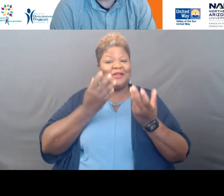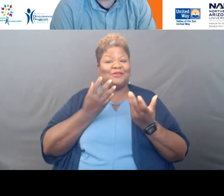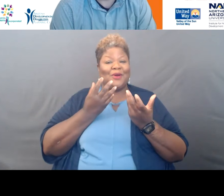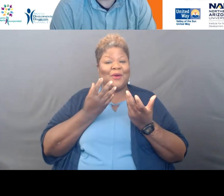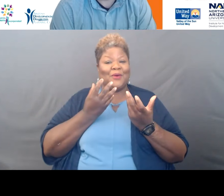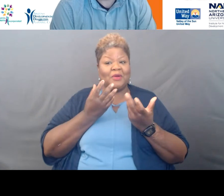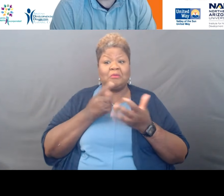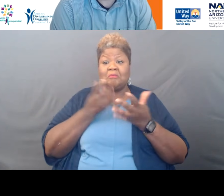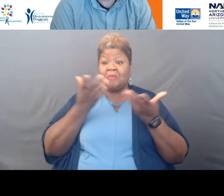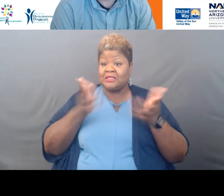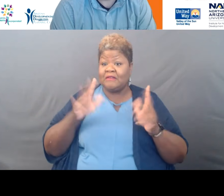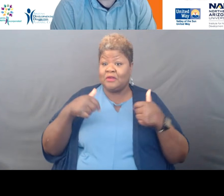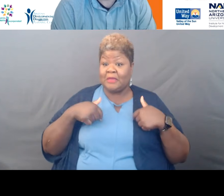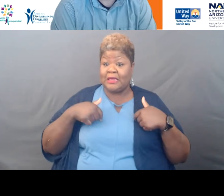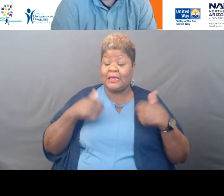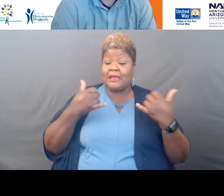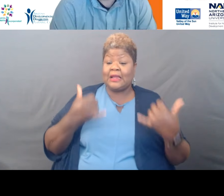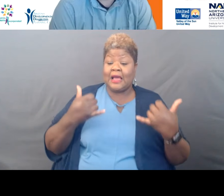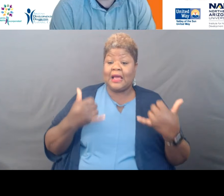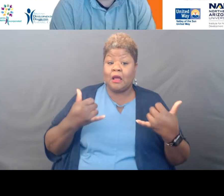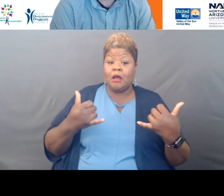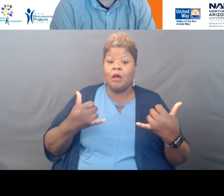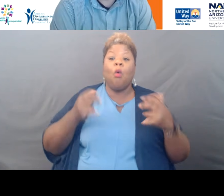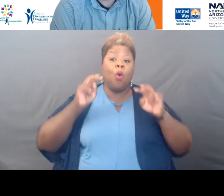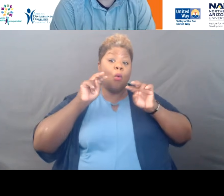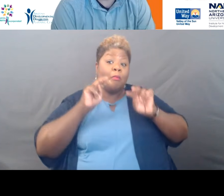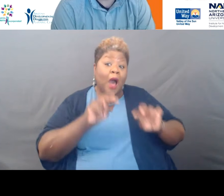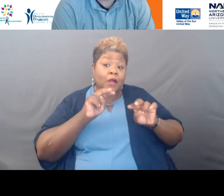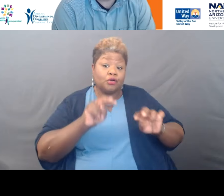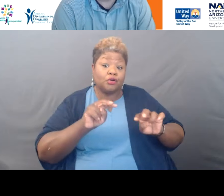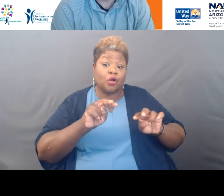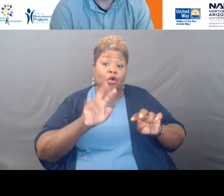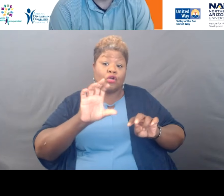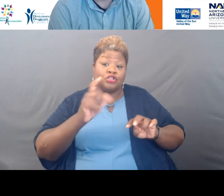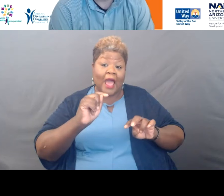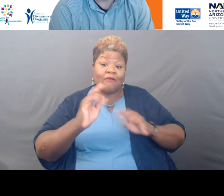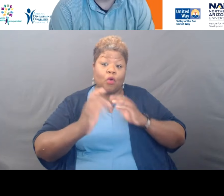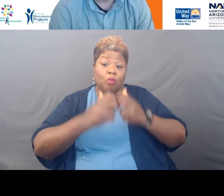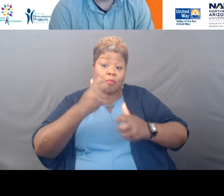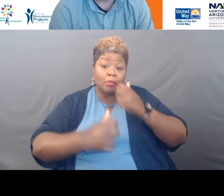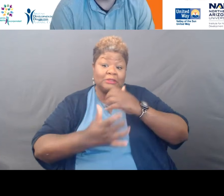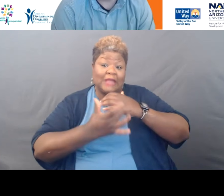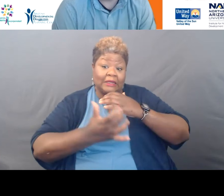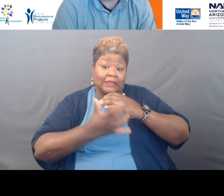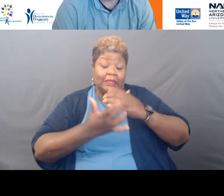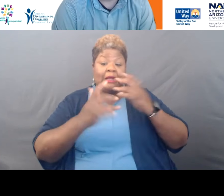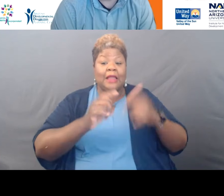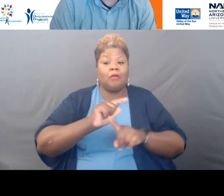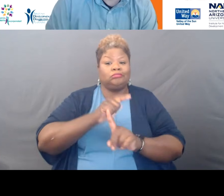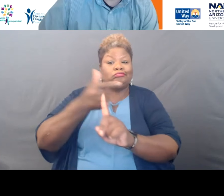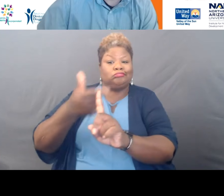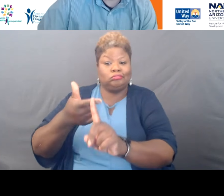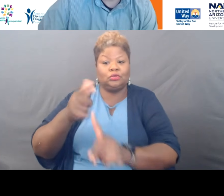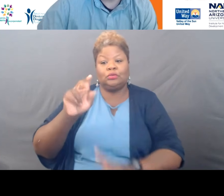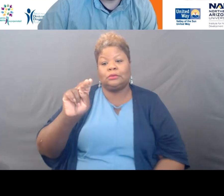Yeah, I think that's it for me. I'm going to pass it over. We're going to monitor the chat for technical questions, so if you have them. And I'm going to pass it over to Natalie Luna